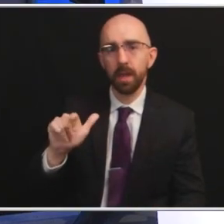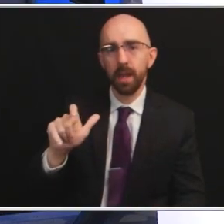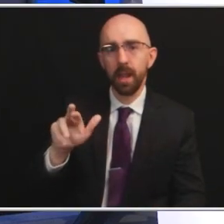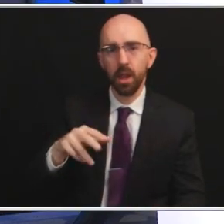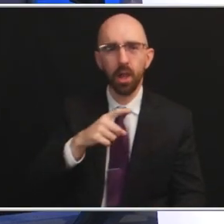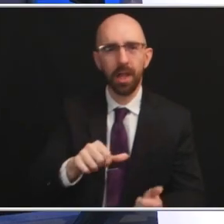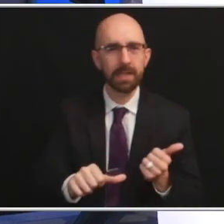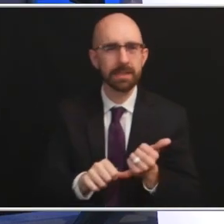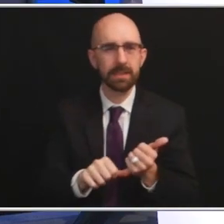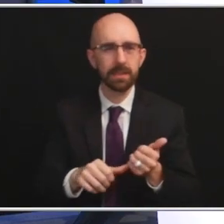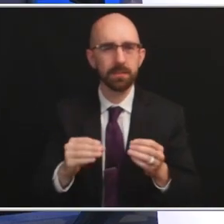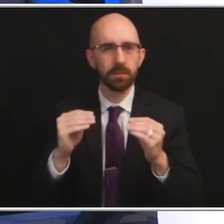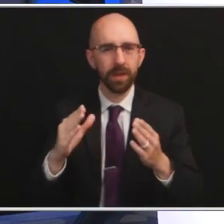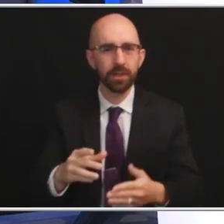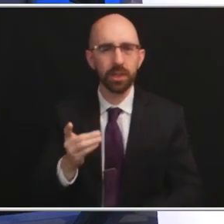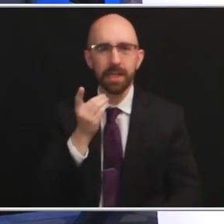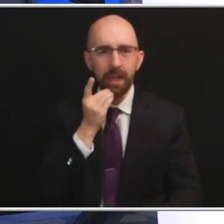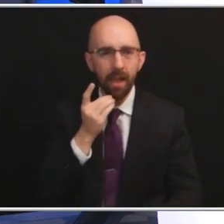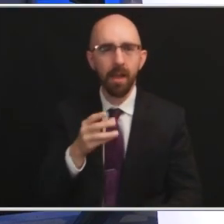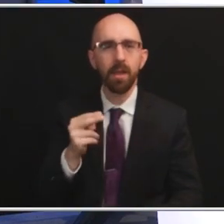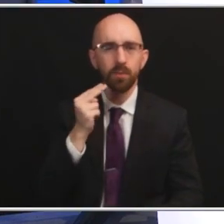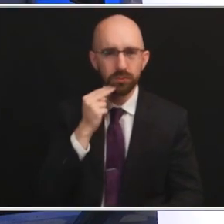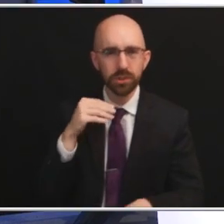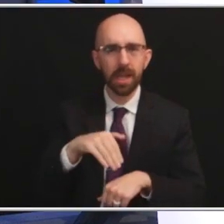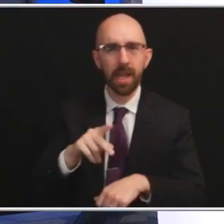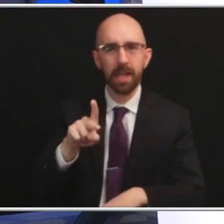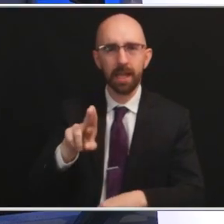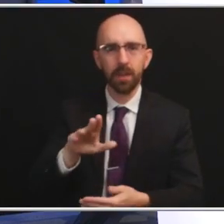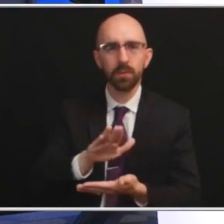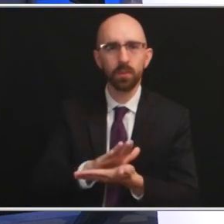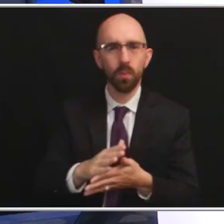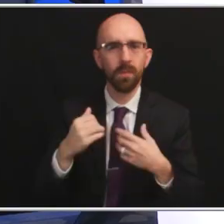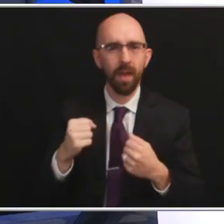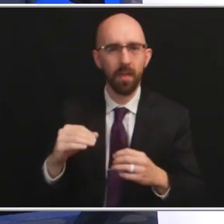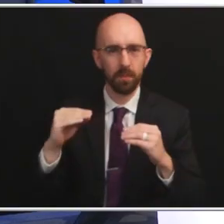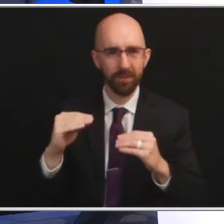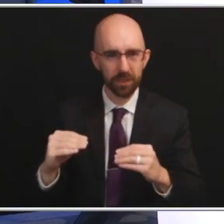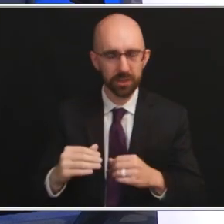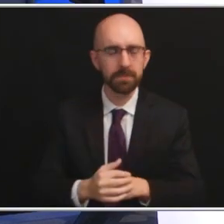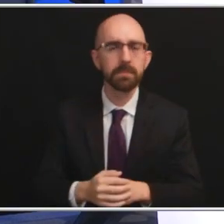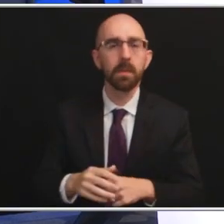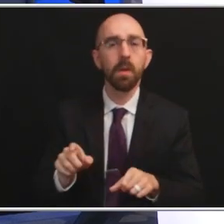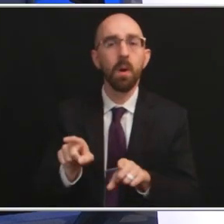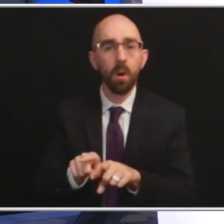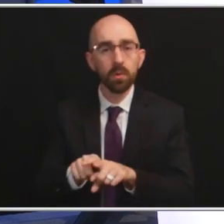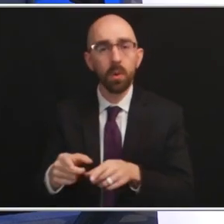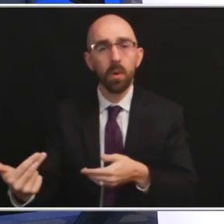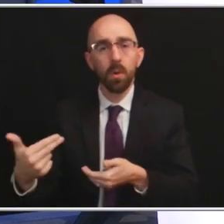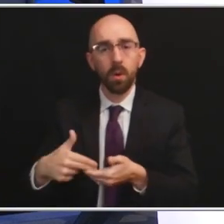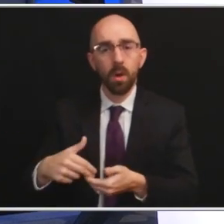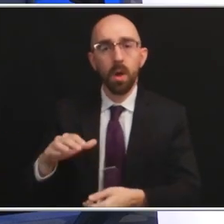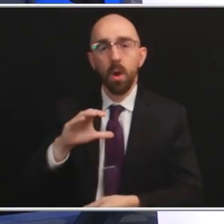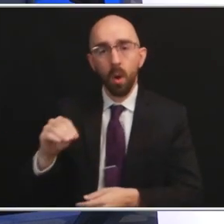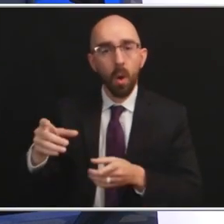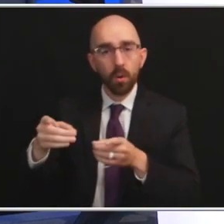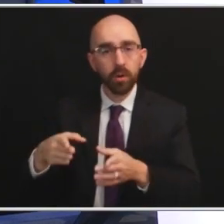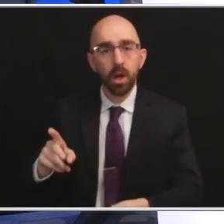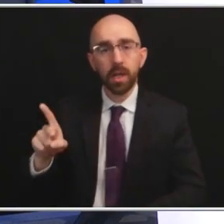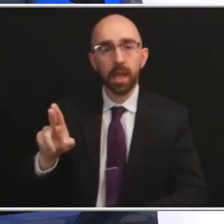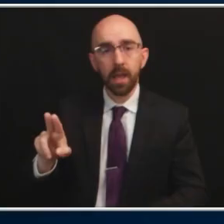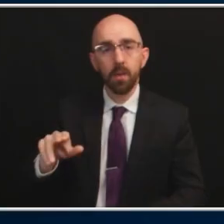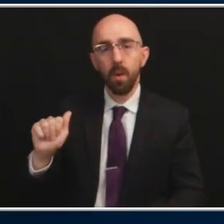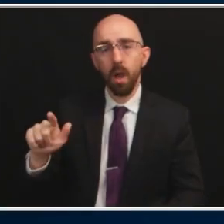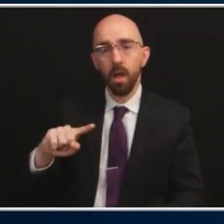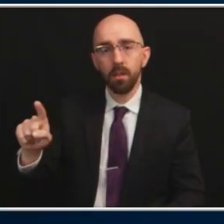dietetics and nutrition at the KU School of Health Professions, and we're also joined by the co-director of the KU Alzheimer's